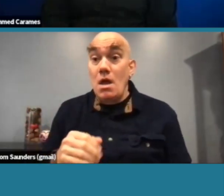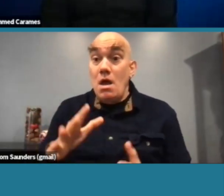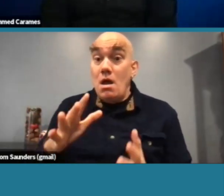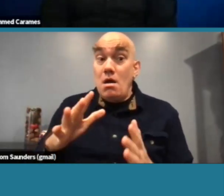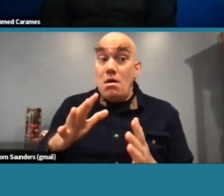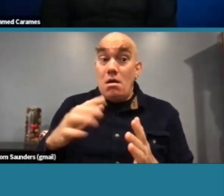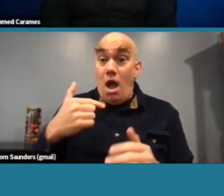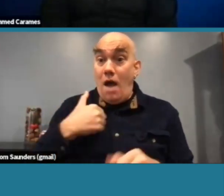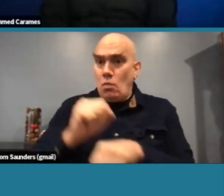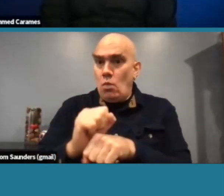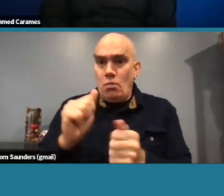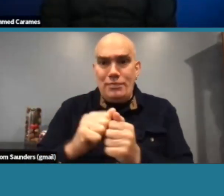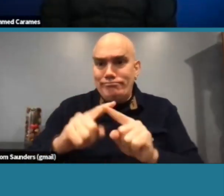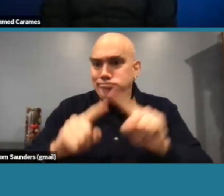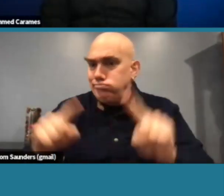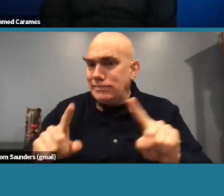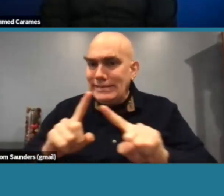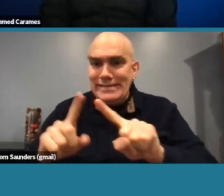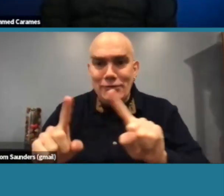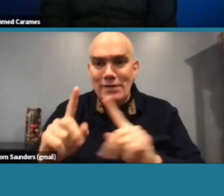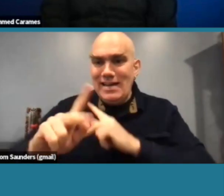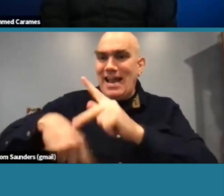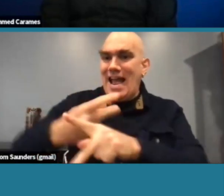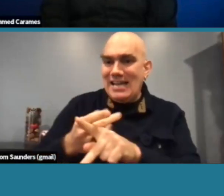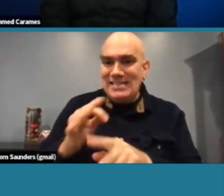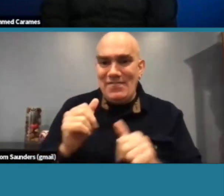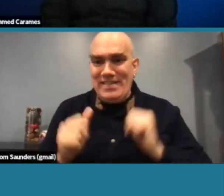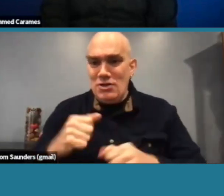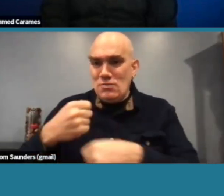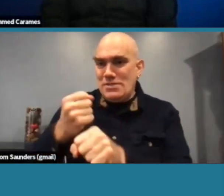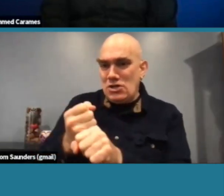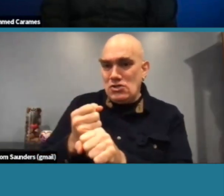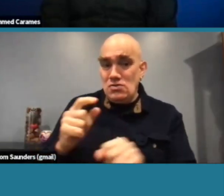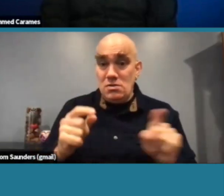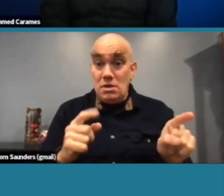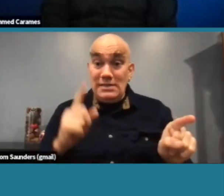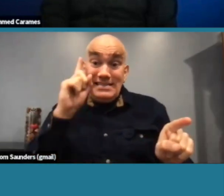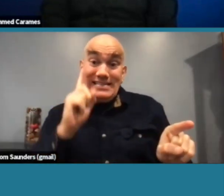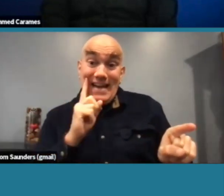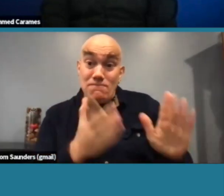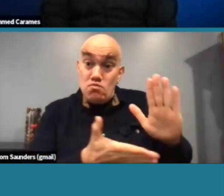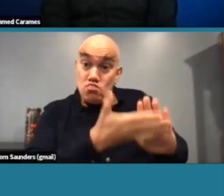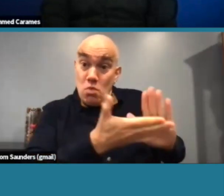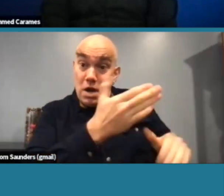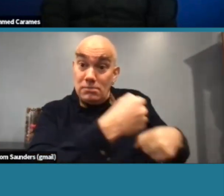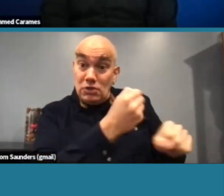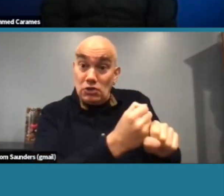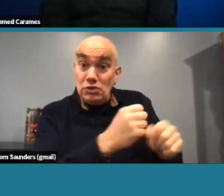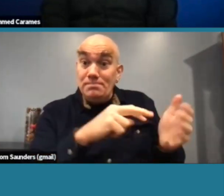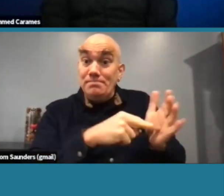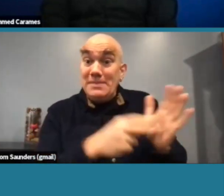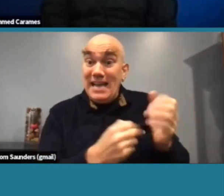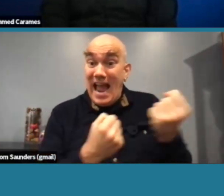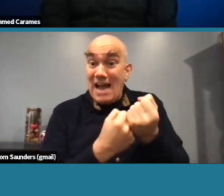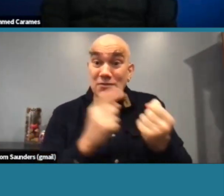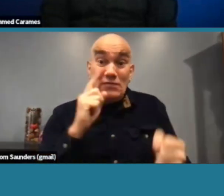There's also the advocacy that I mentioned earlier. It all ties that back in with that. There are all kinds of productions out there when